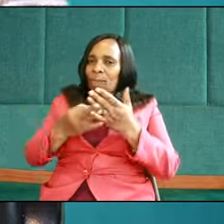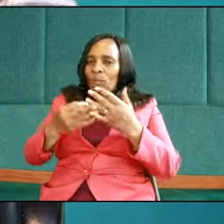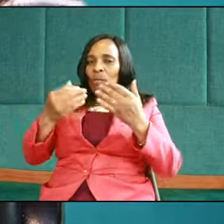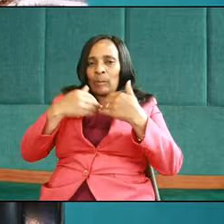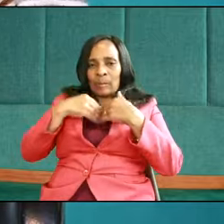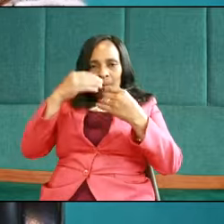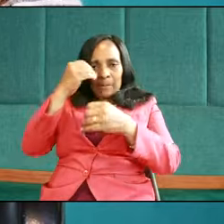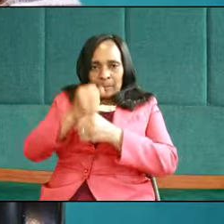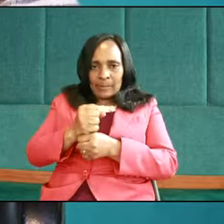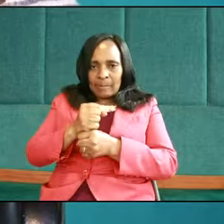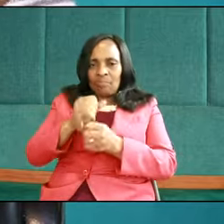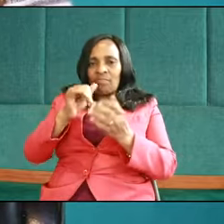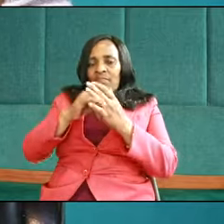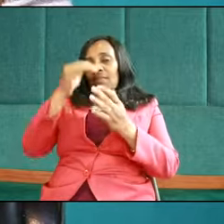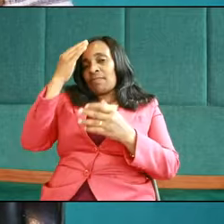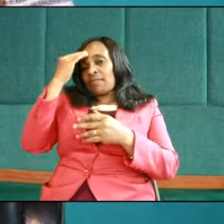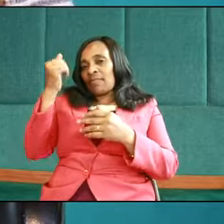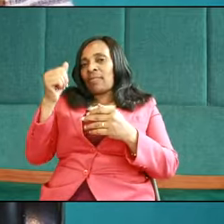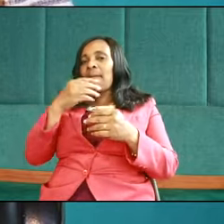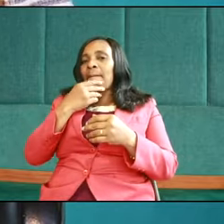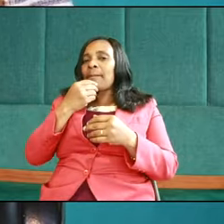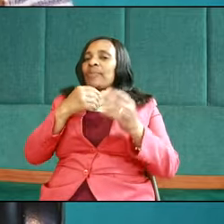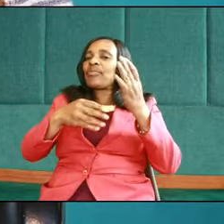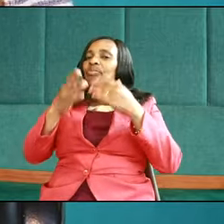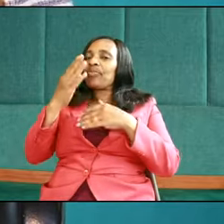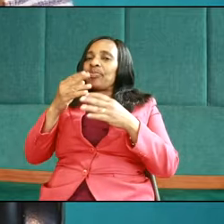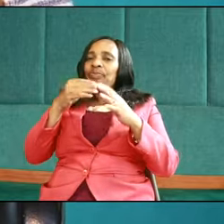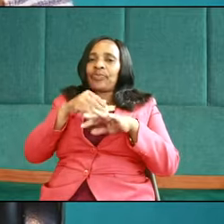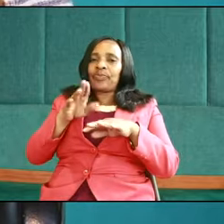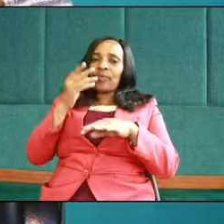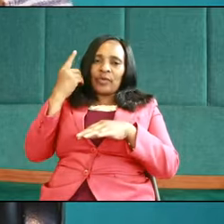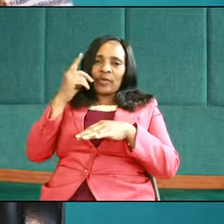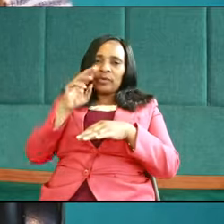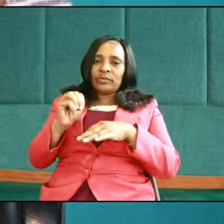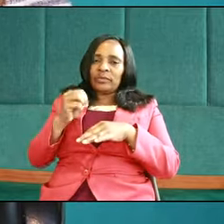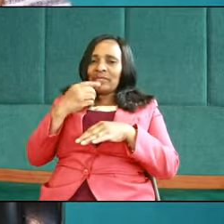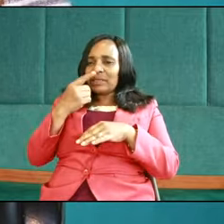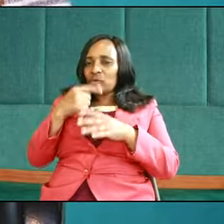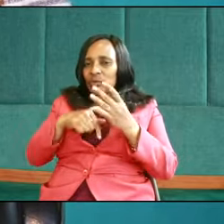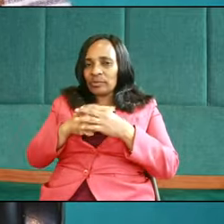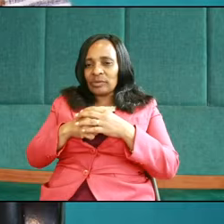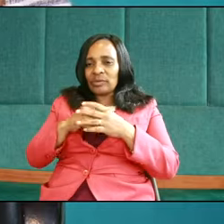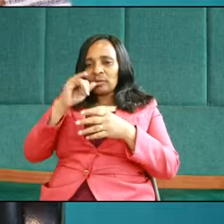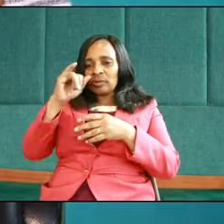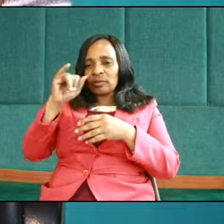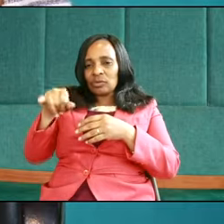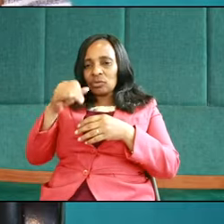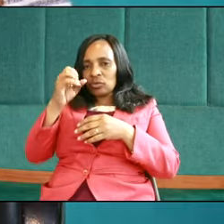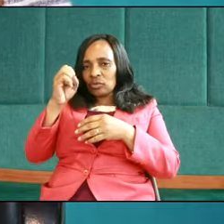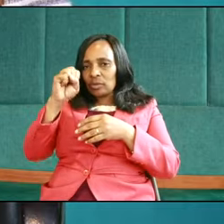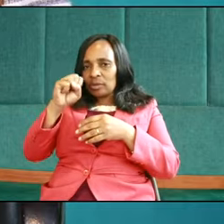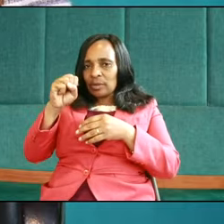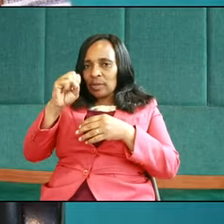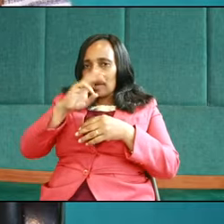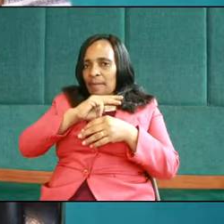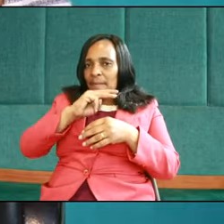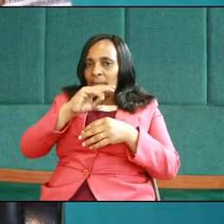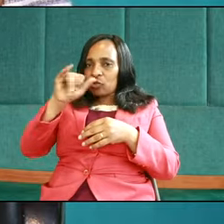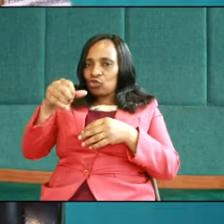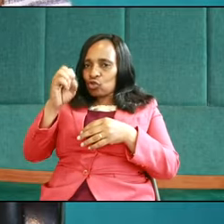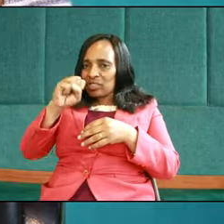And that is why this prophet, this man of God, was sent to him to tell him that Josiah will come and take over your